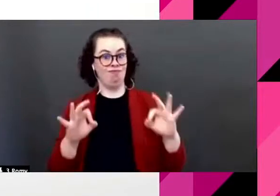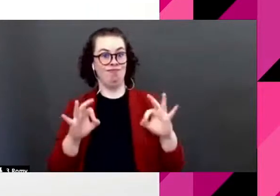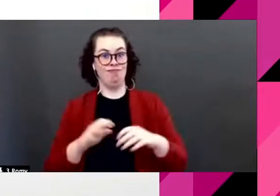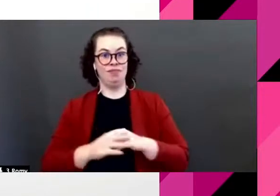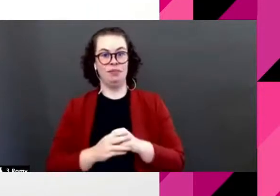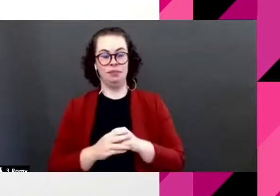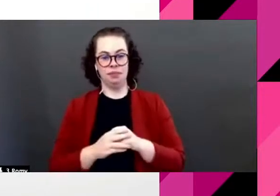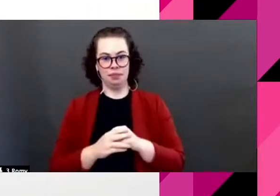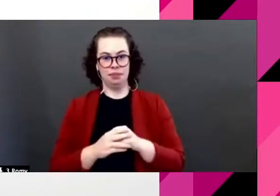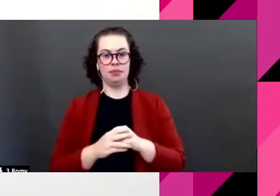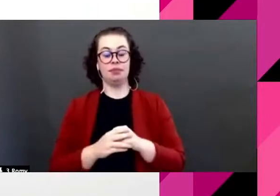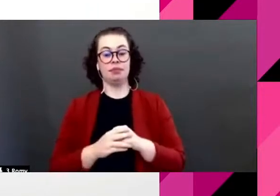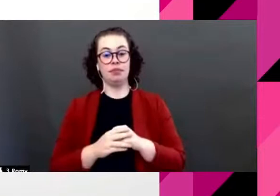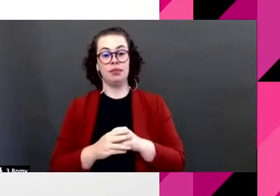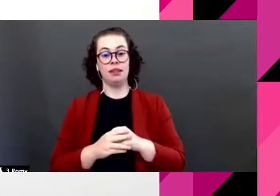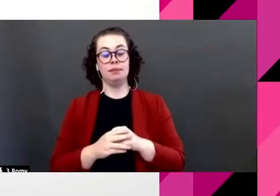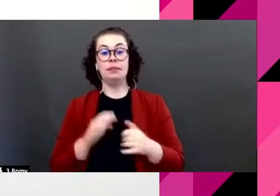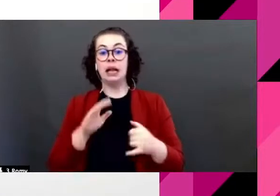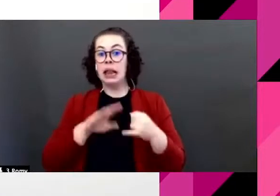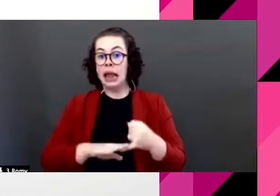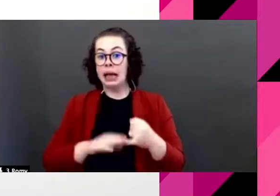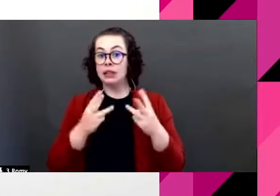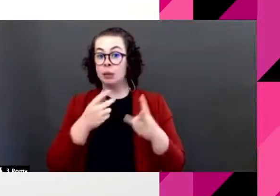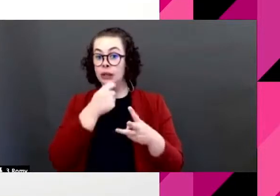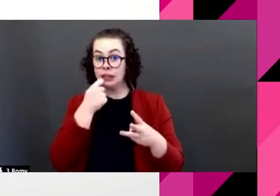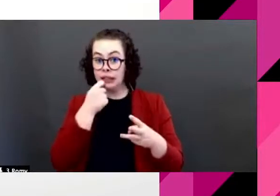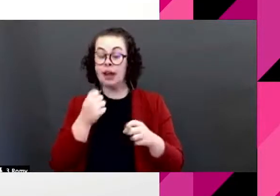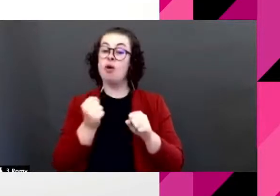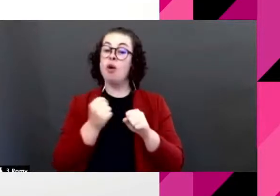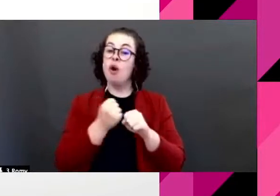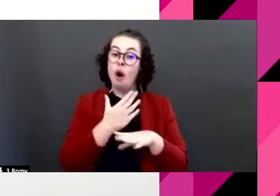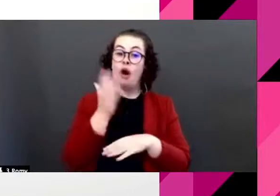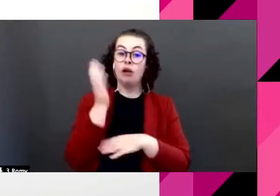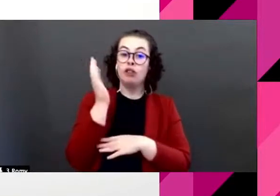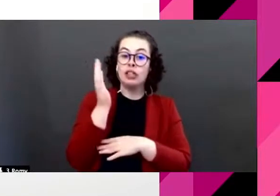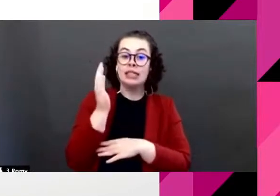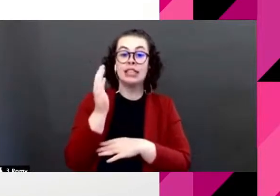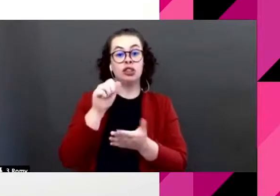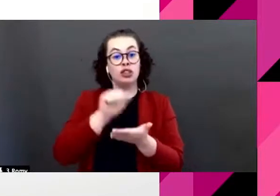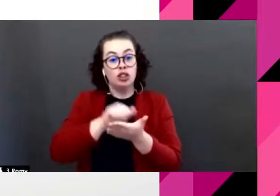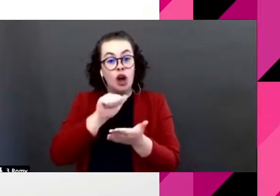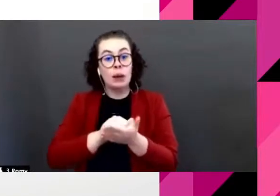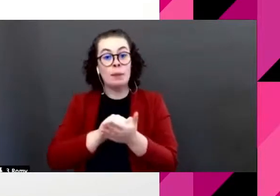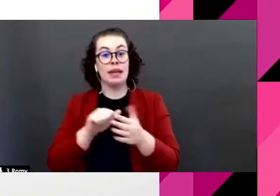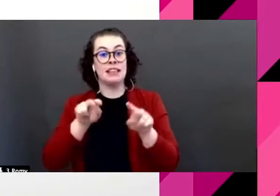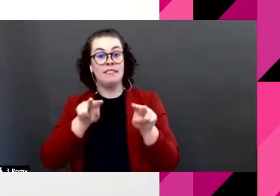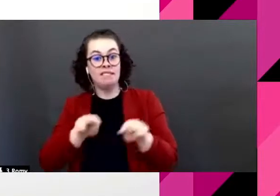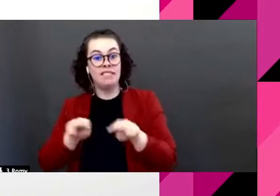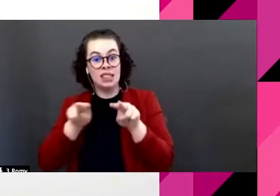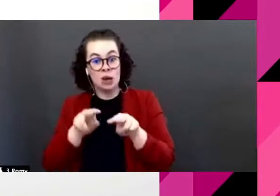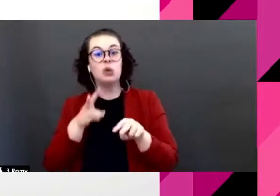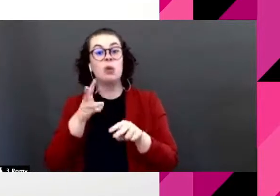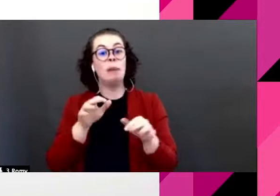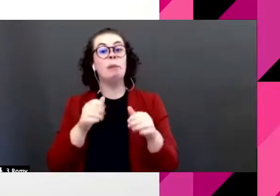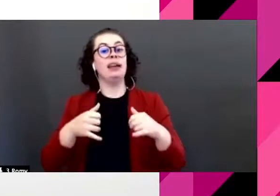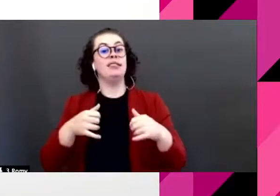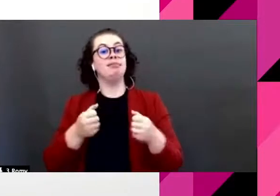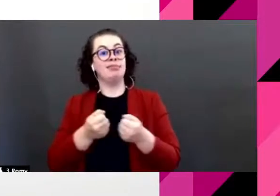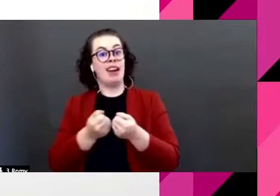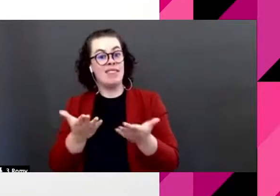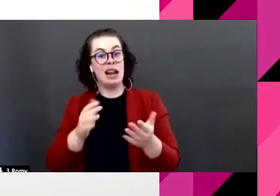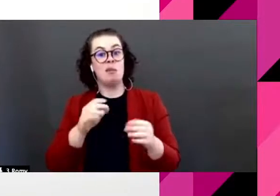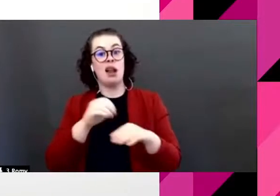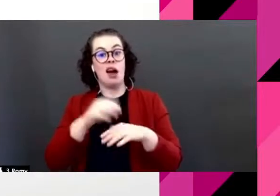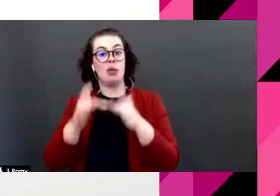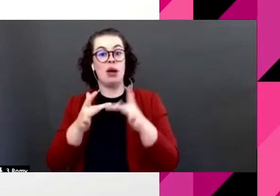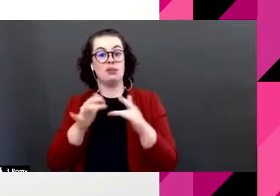I'm happy to say that all presentations, documents and videos will be available to access on the NDA website